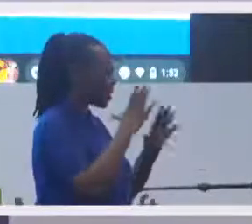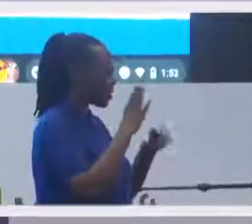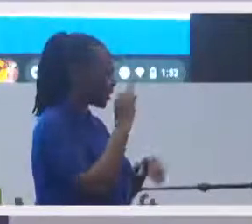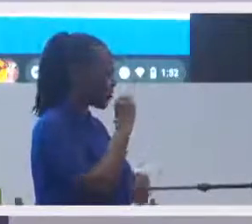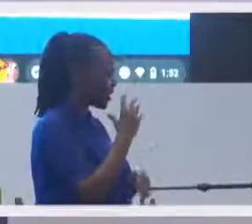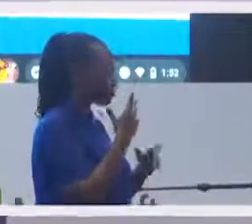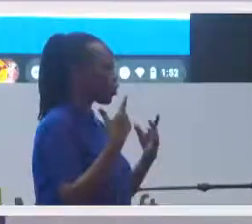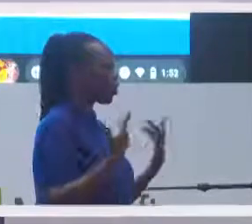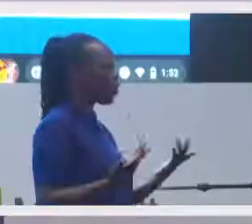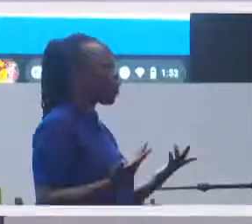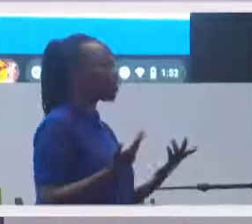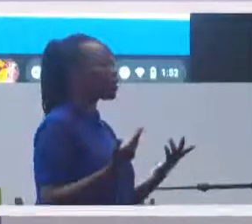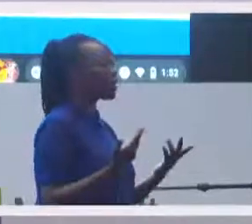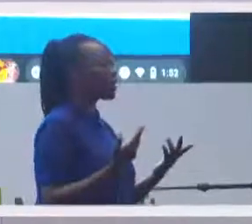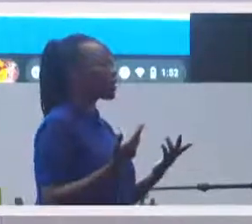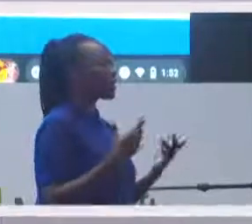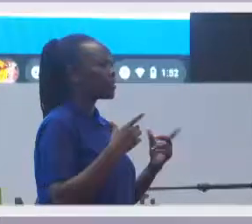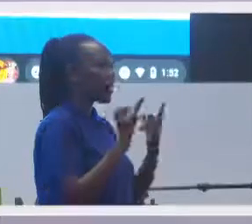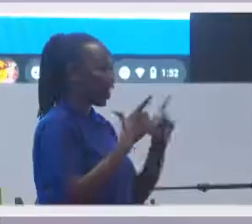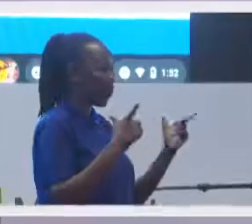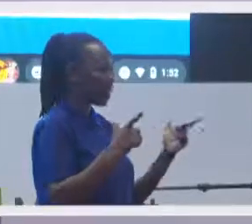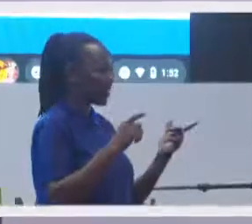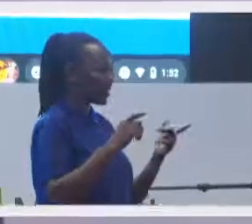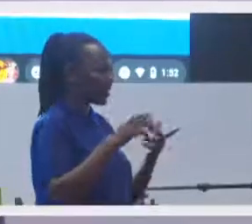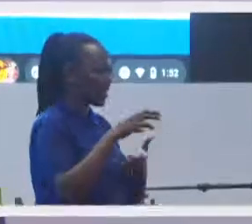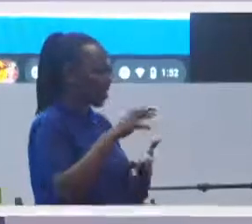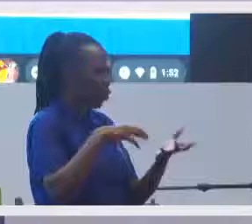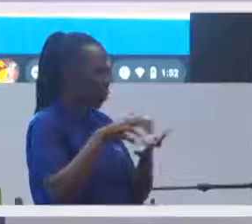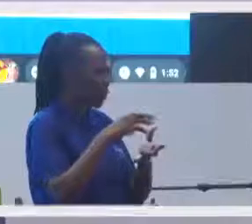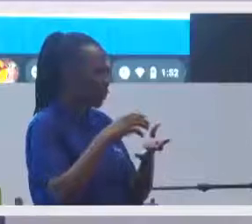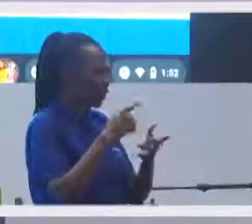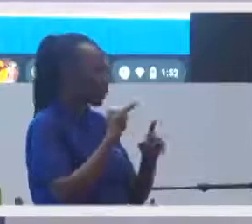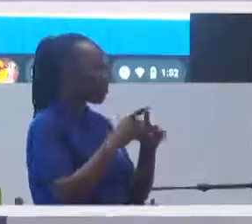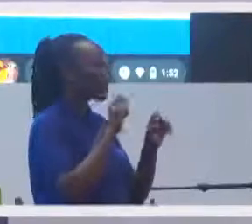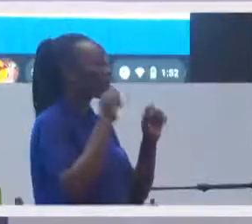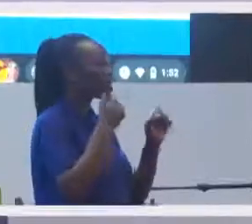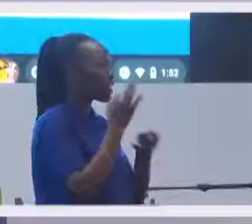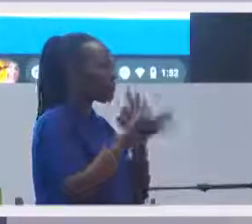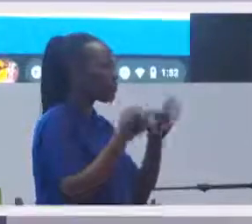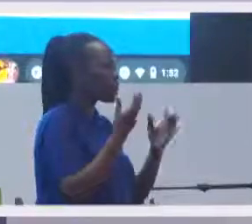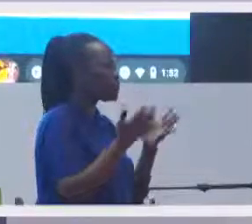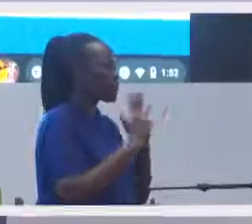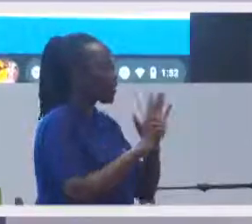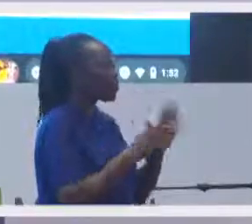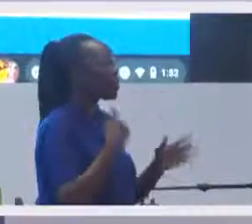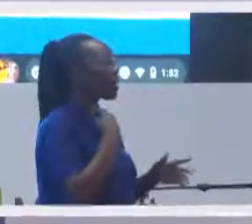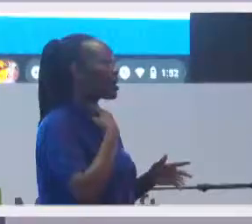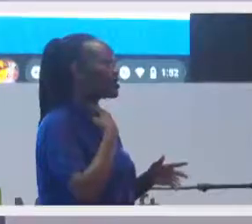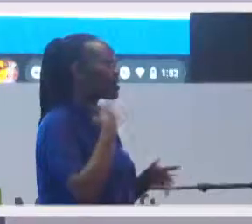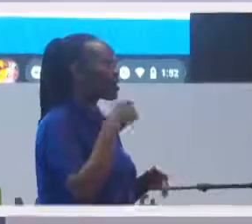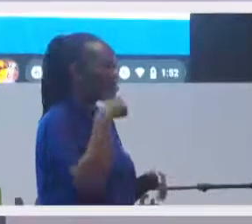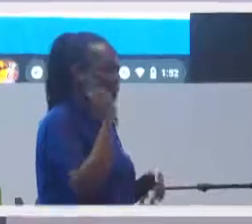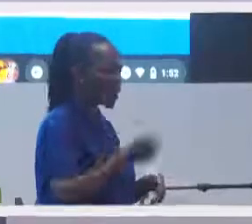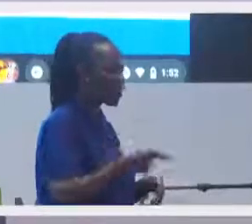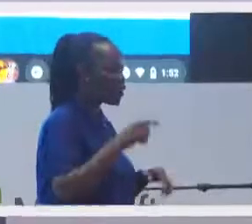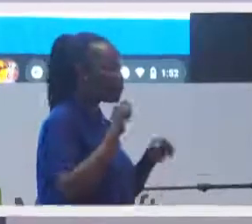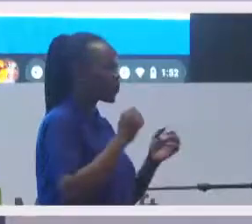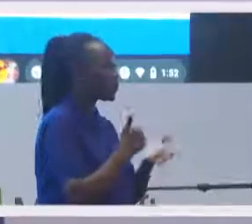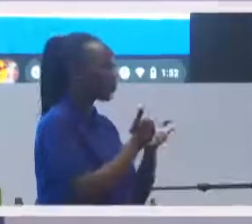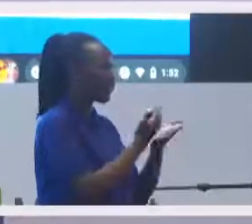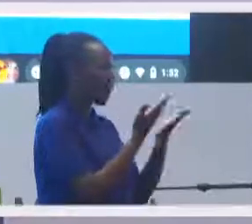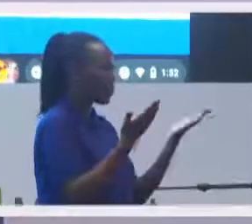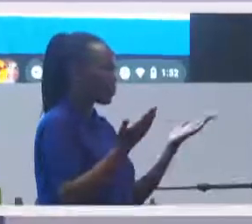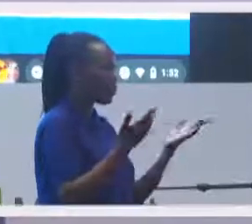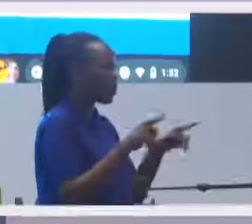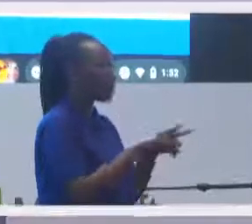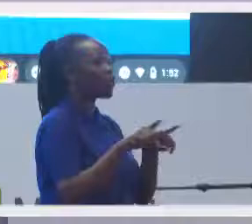mildly impaired speech. And it can even understand my funny accent with a very good precision, which is great. But we also do